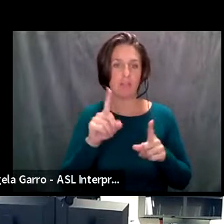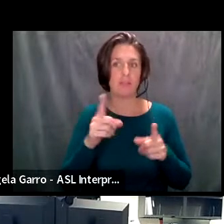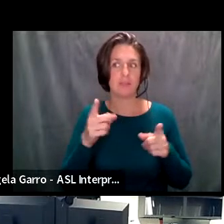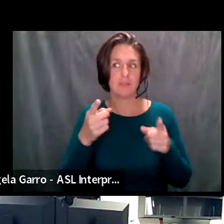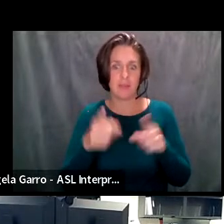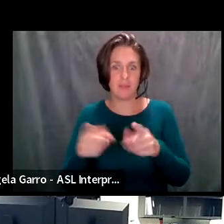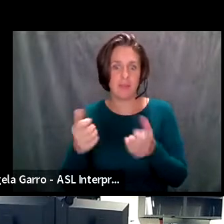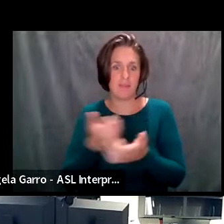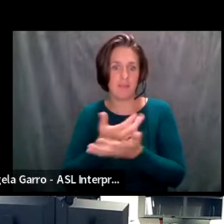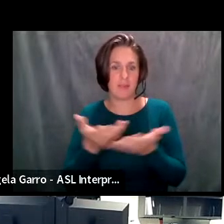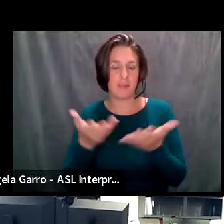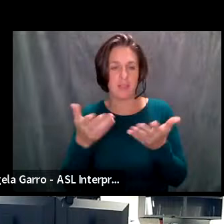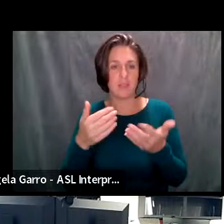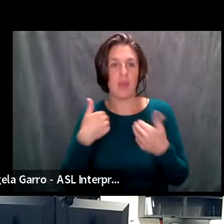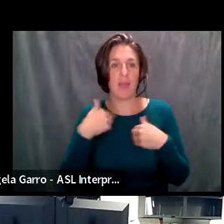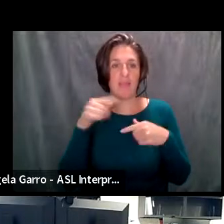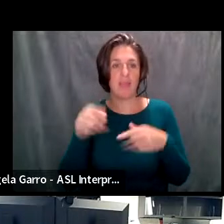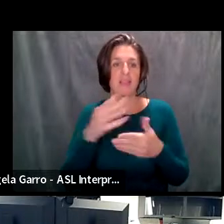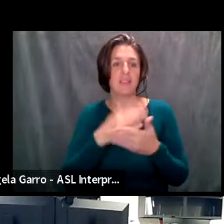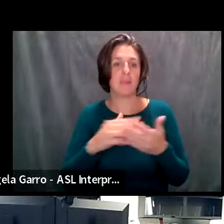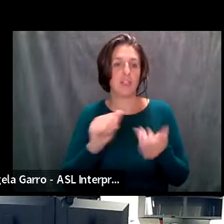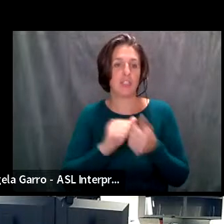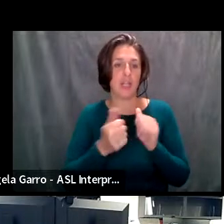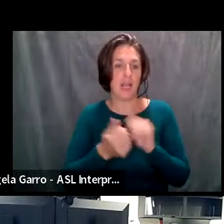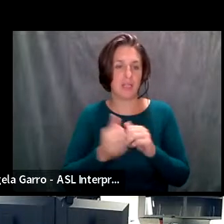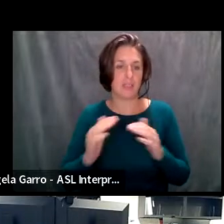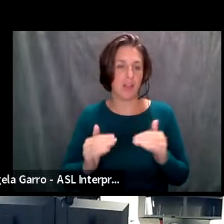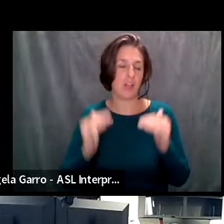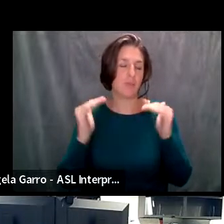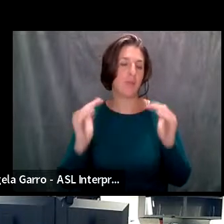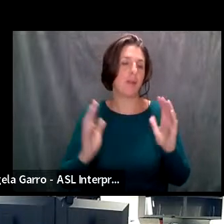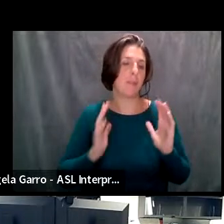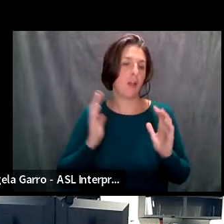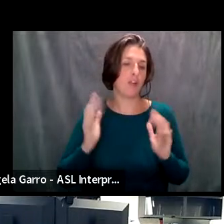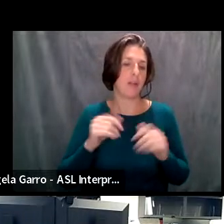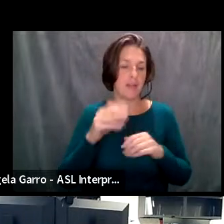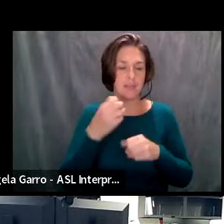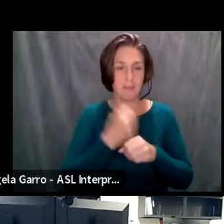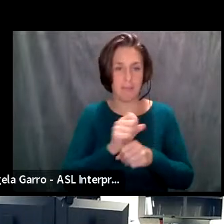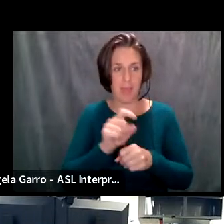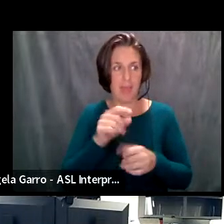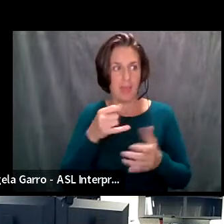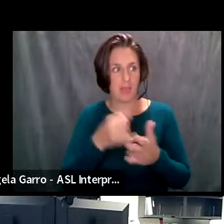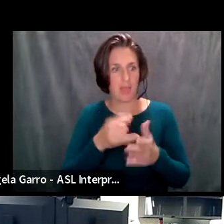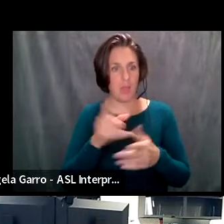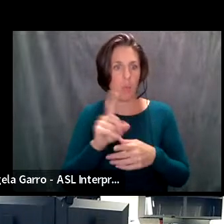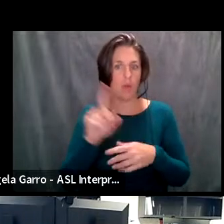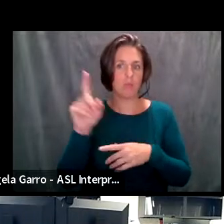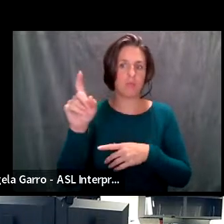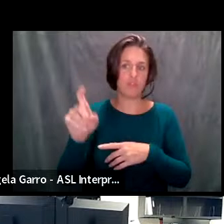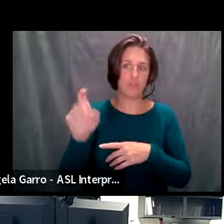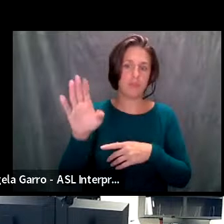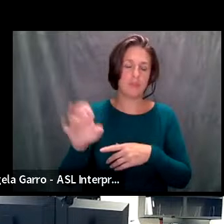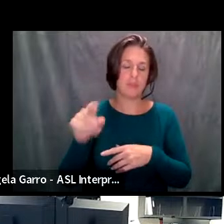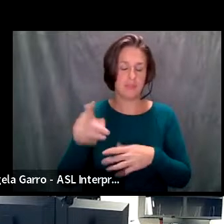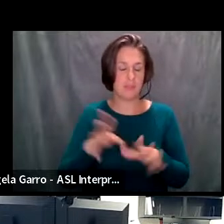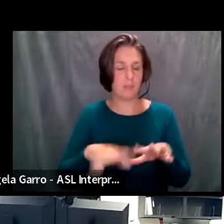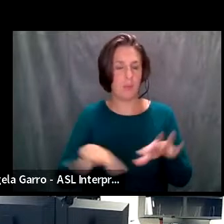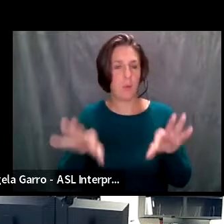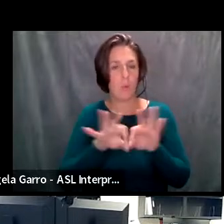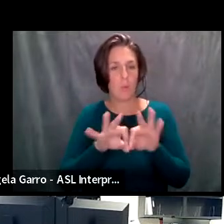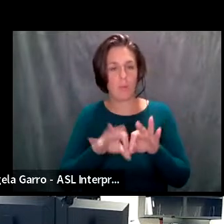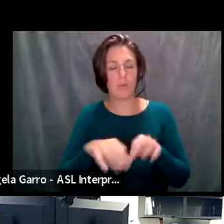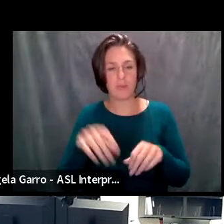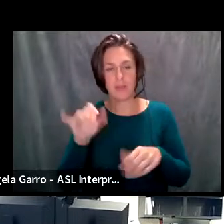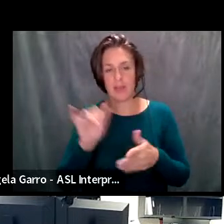this part changed and upgraded and modernized and made to what it should be is important. It's critical because it's where the